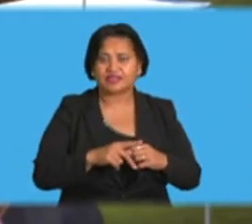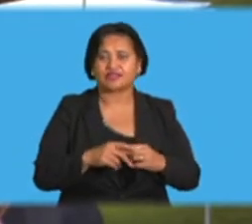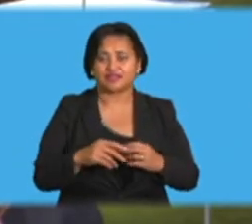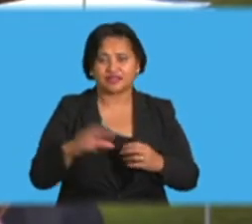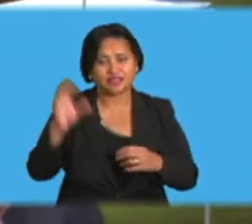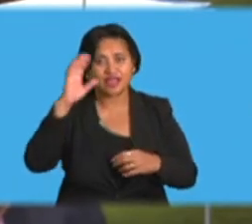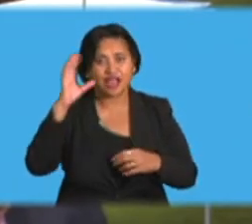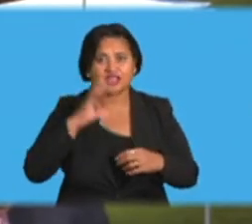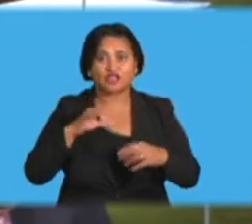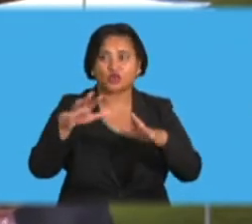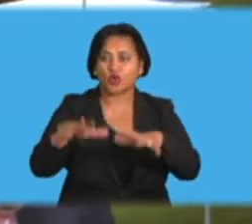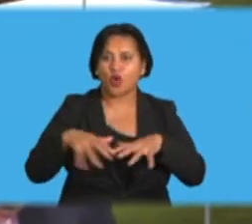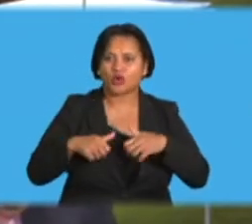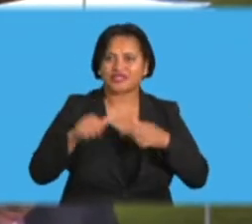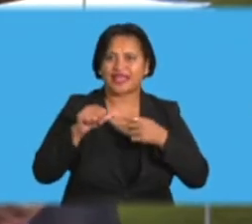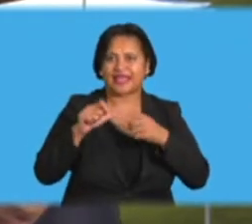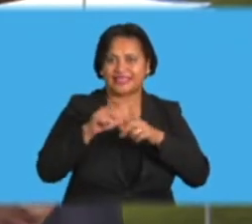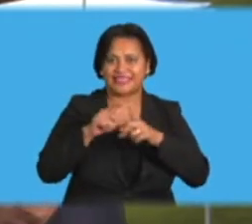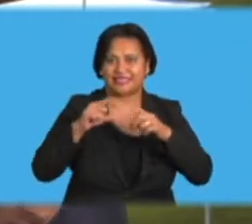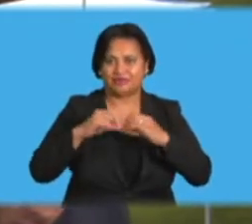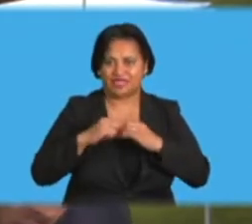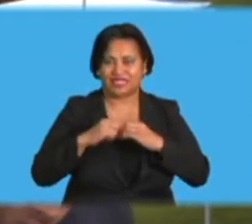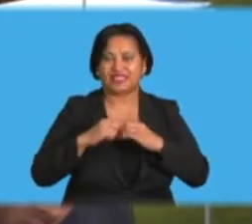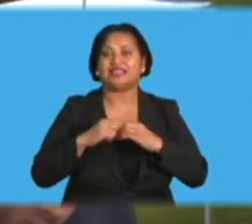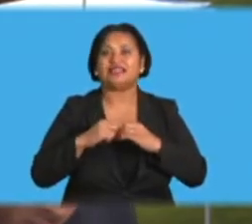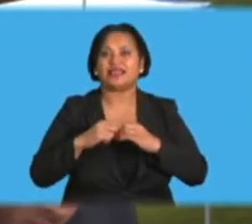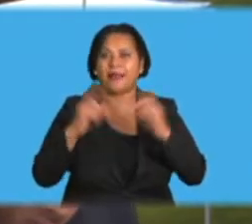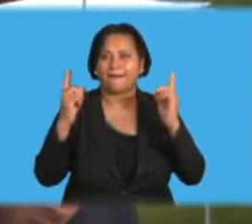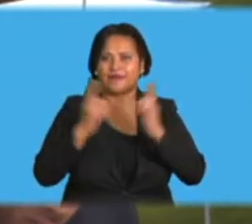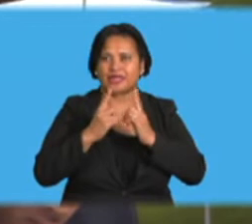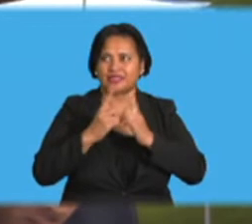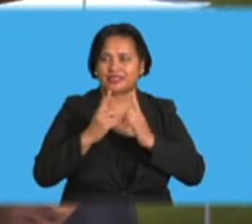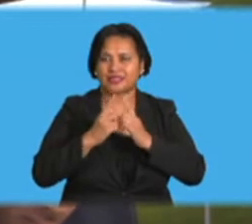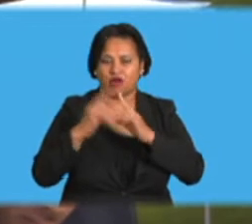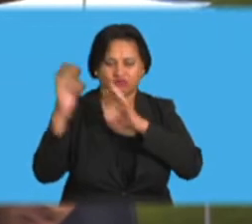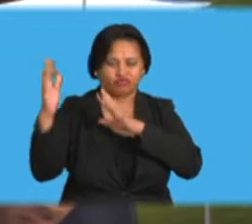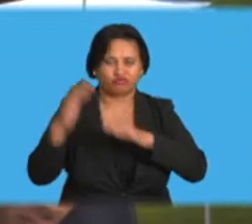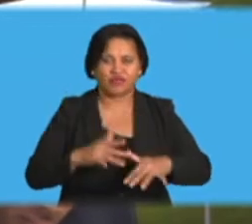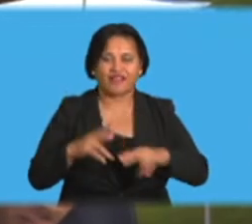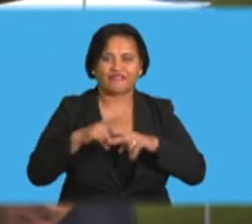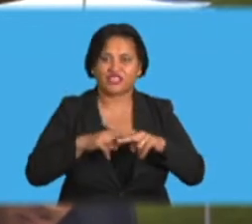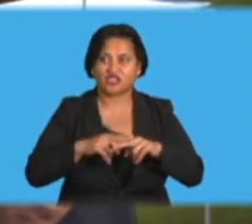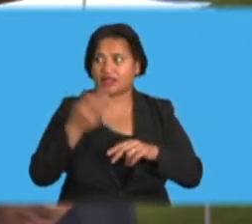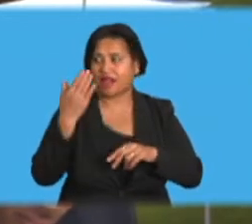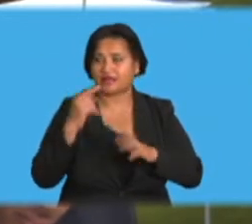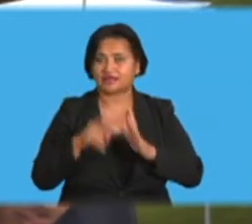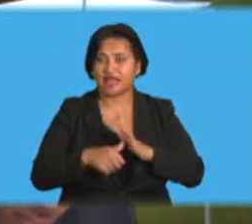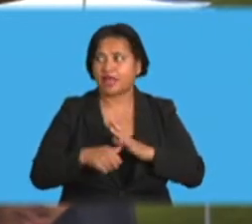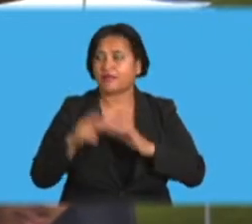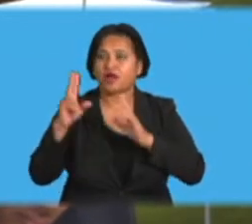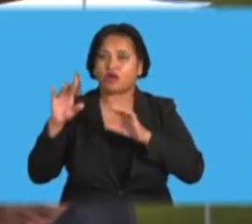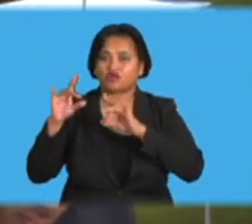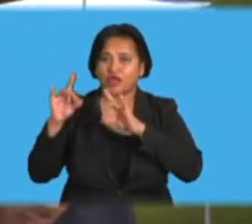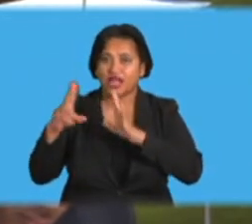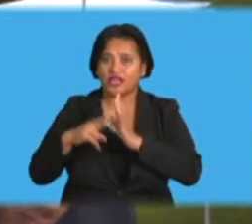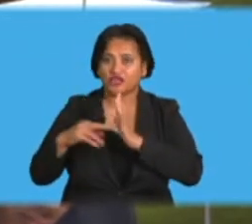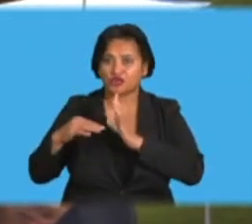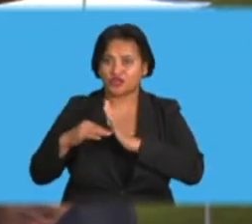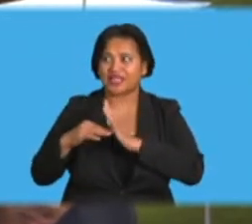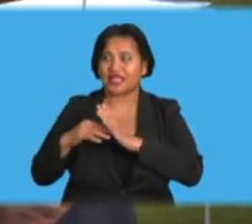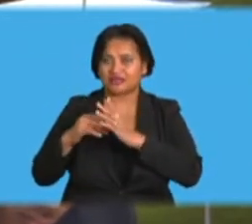meeting. The larger neighbours within the region, Australia and New Zealand, hosted the annual meetings